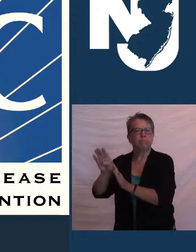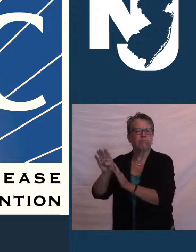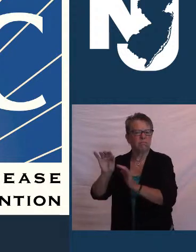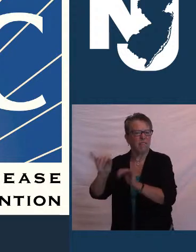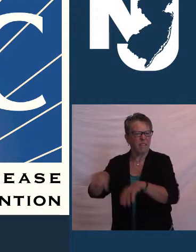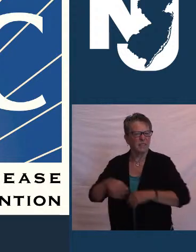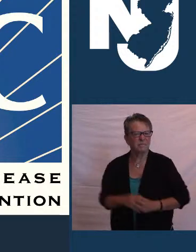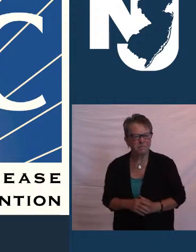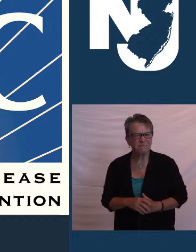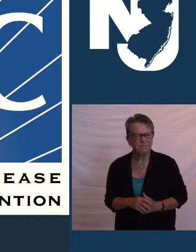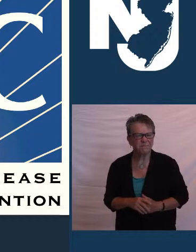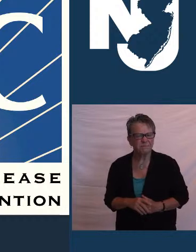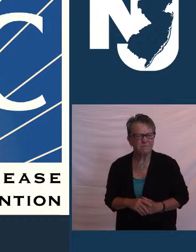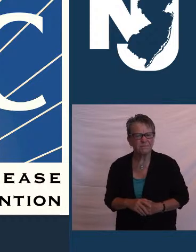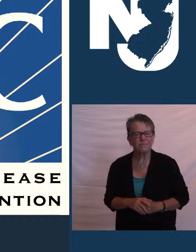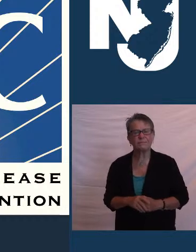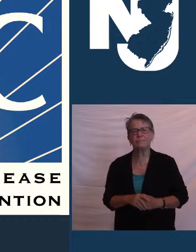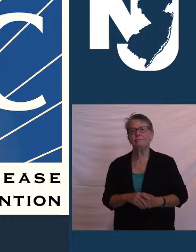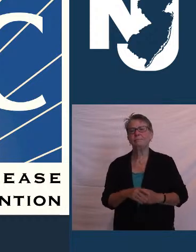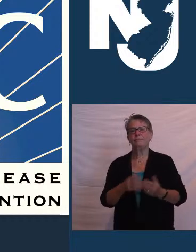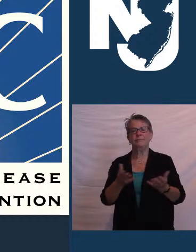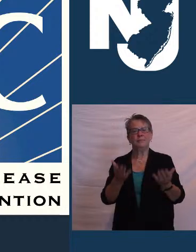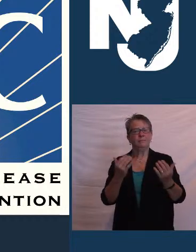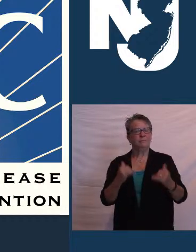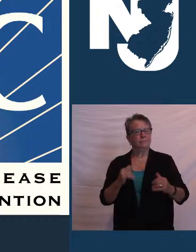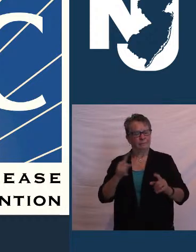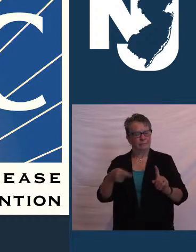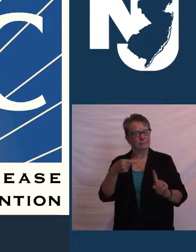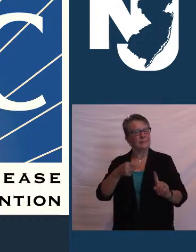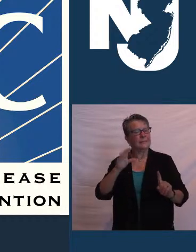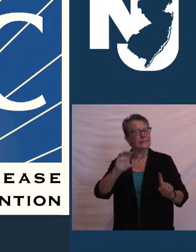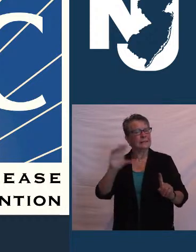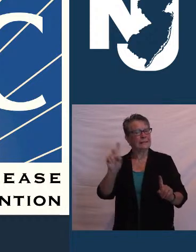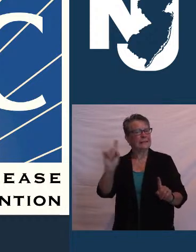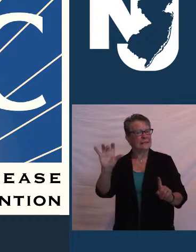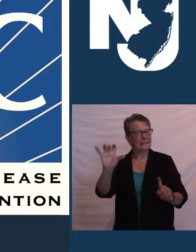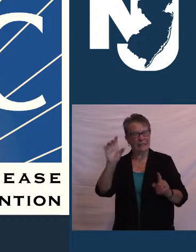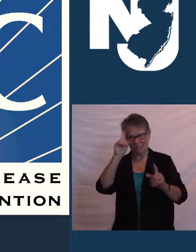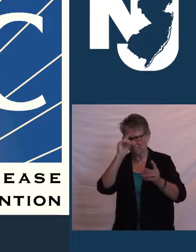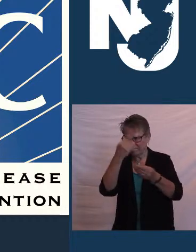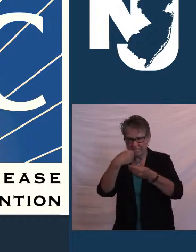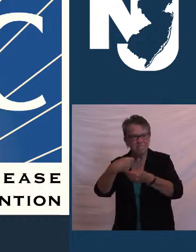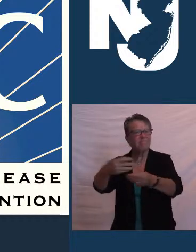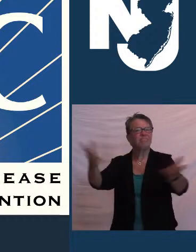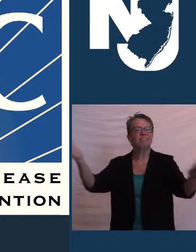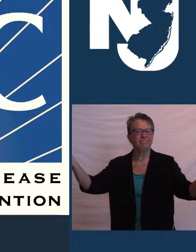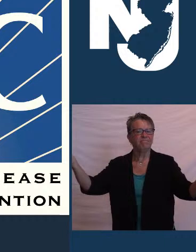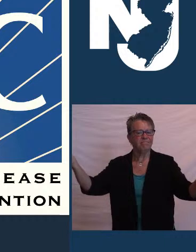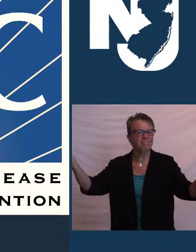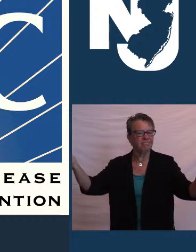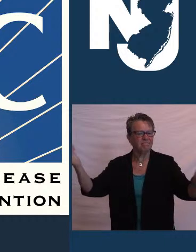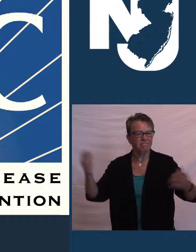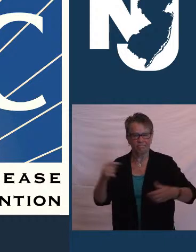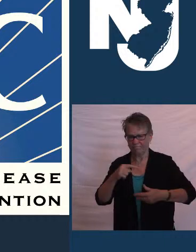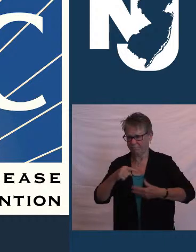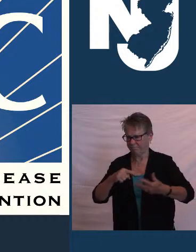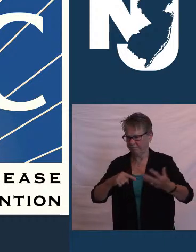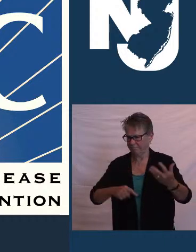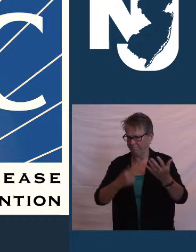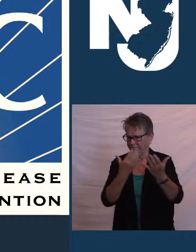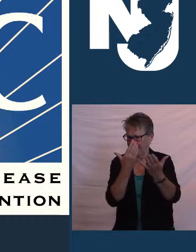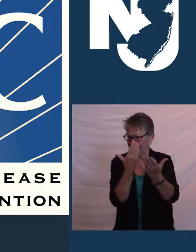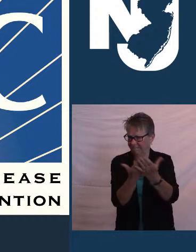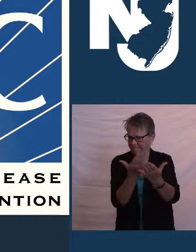the Centers for Disease Control late last week, which showed rather conclusively the wisdom of our requirement for all students, staff,